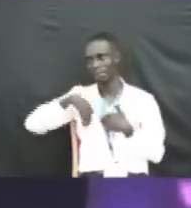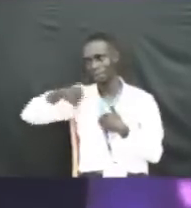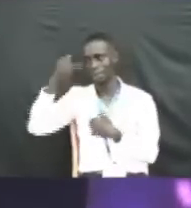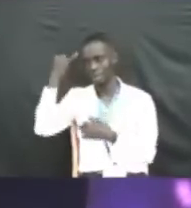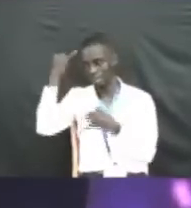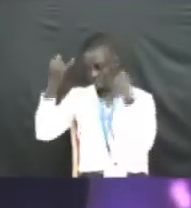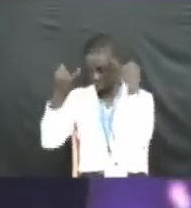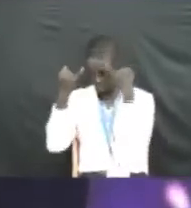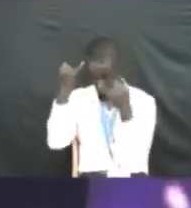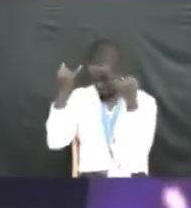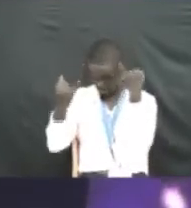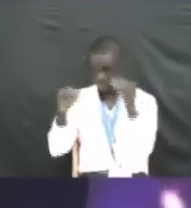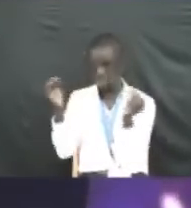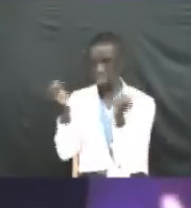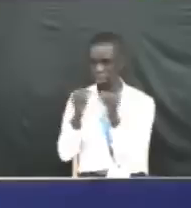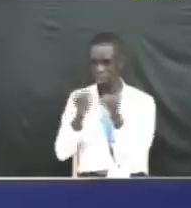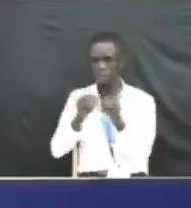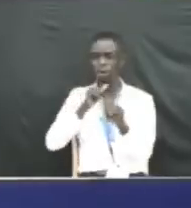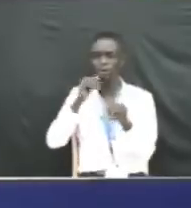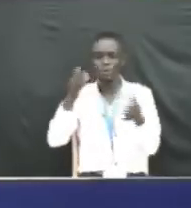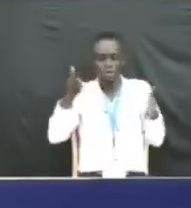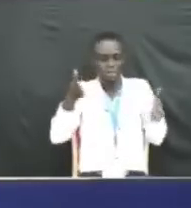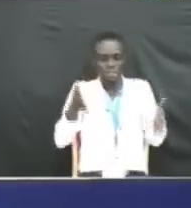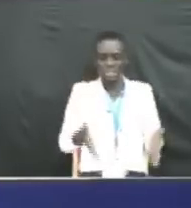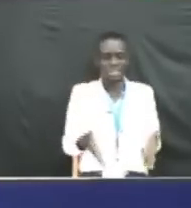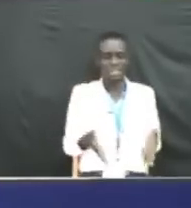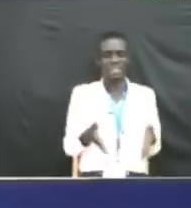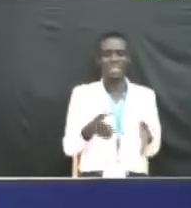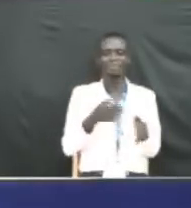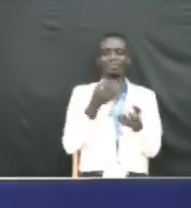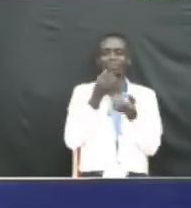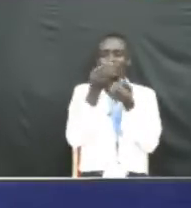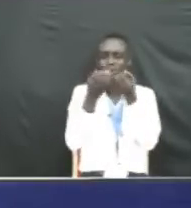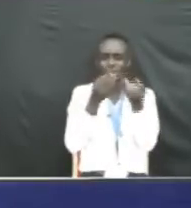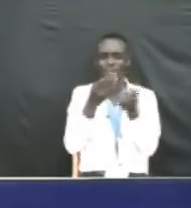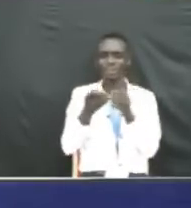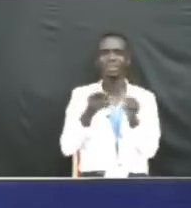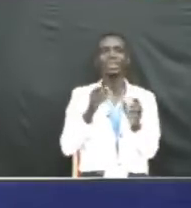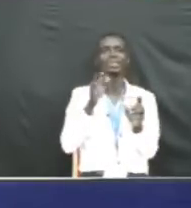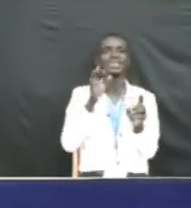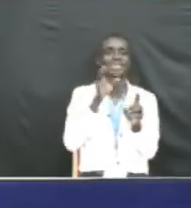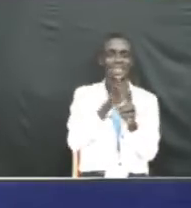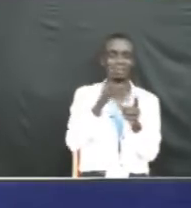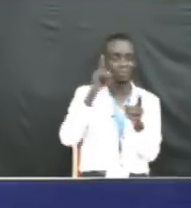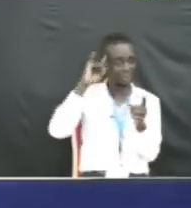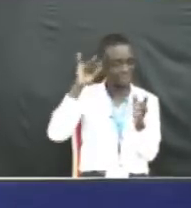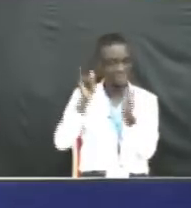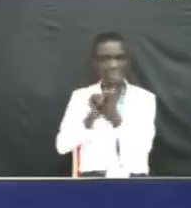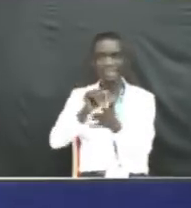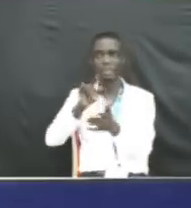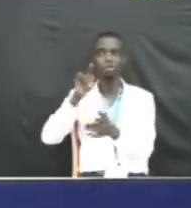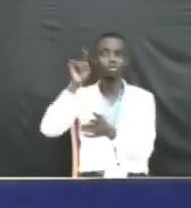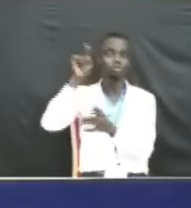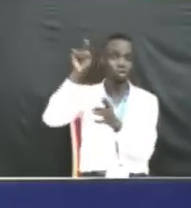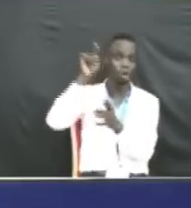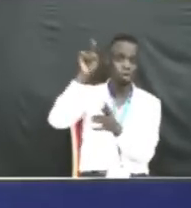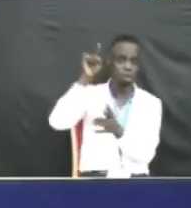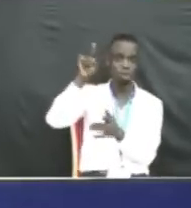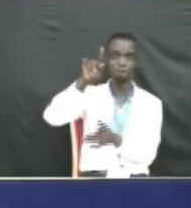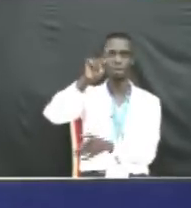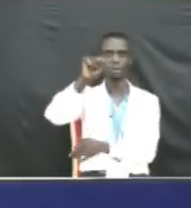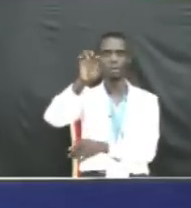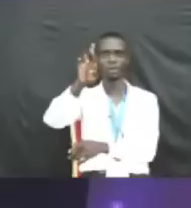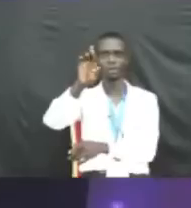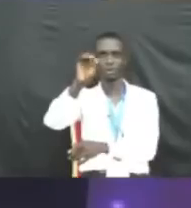not the forum I think we are attacking everybody tro will come later on VIP buses